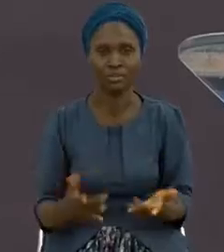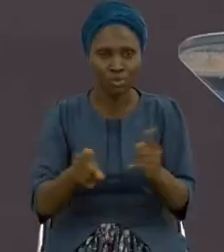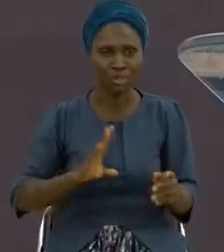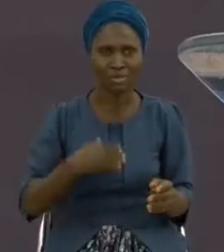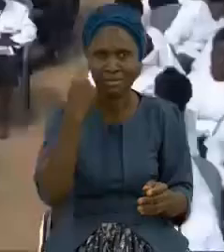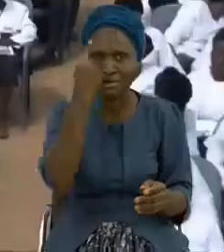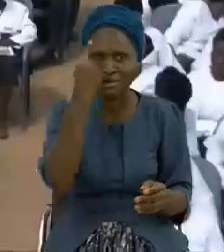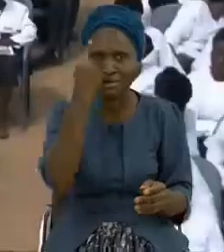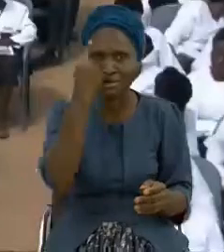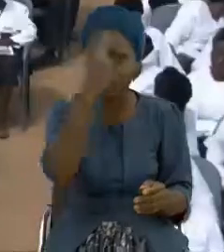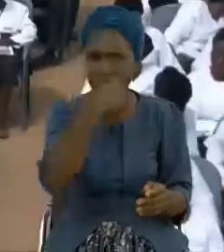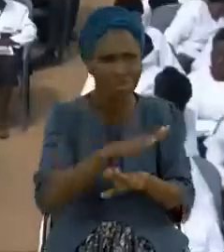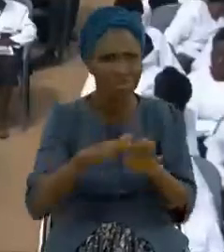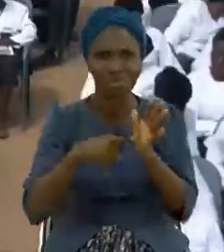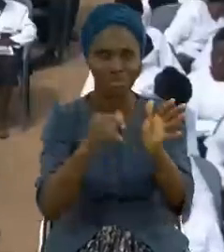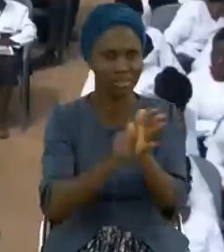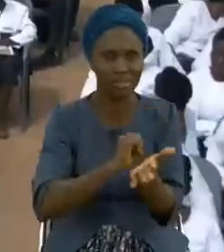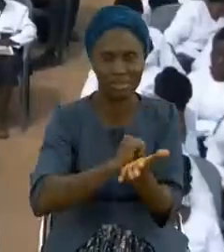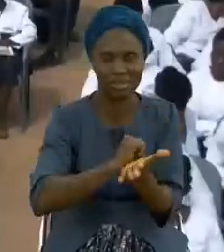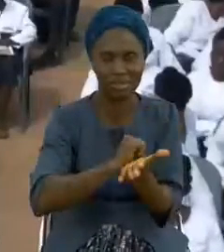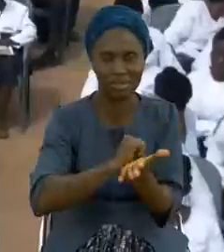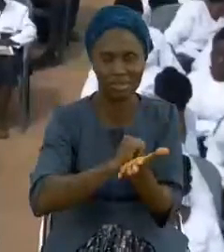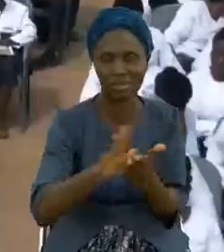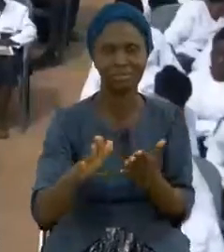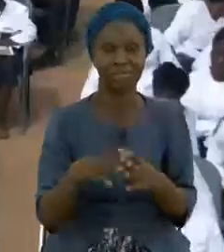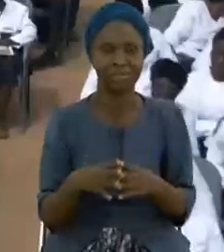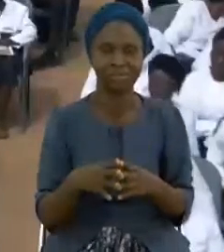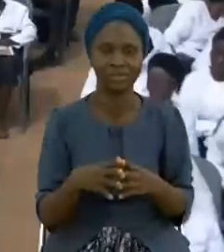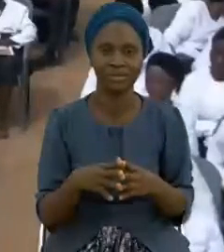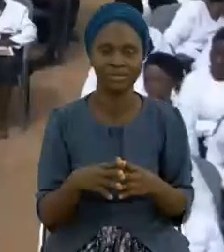sanctification. Our moods